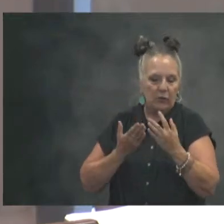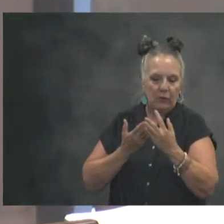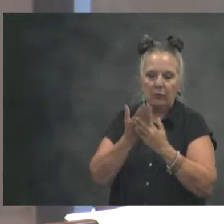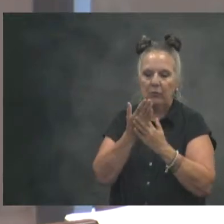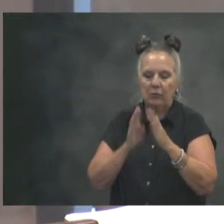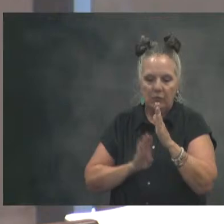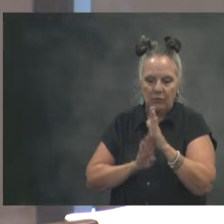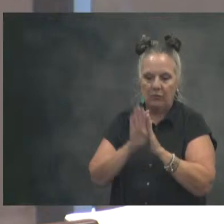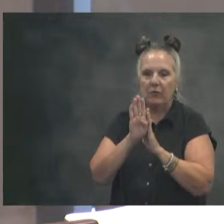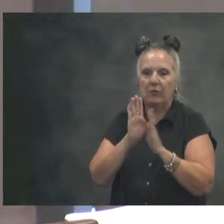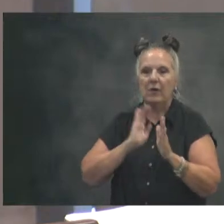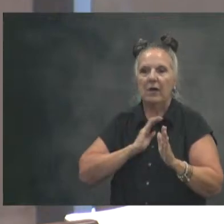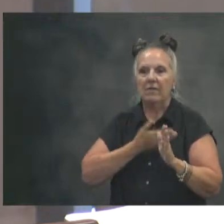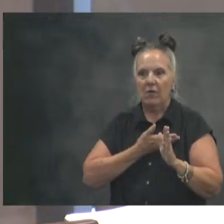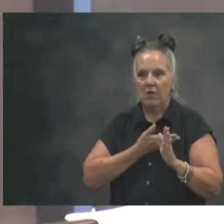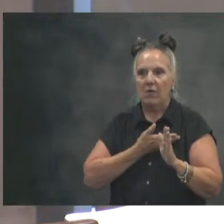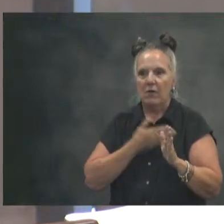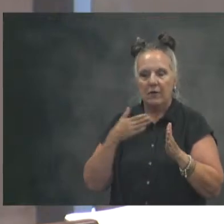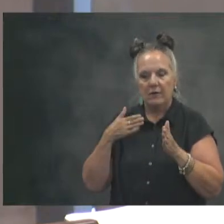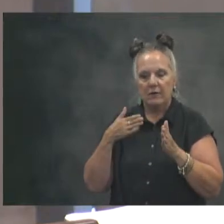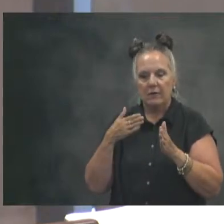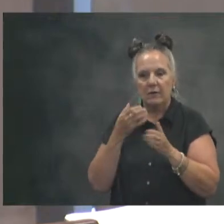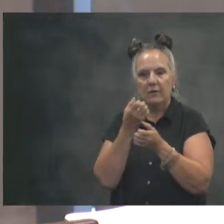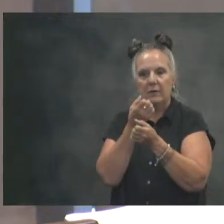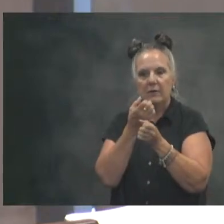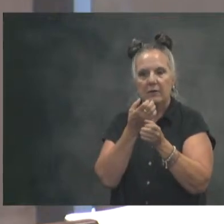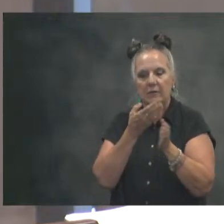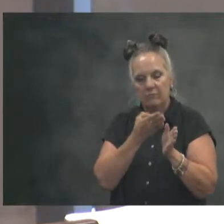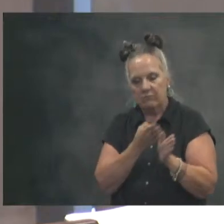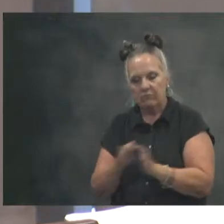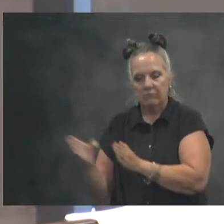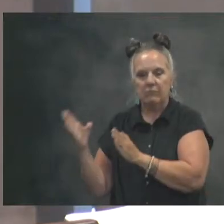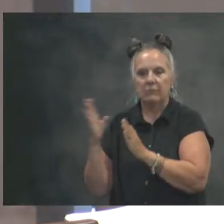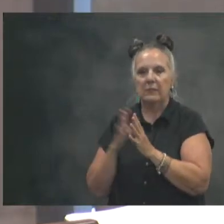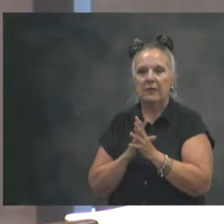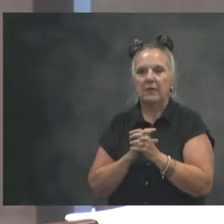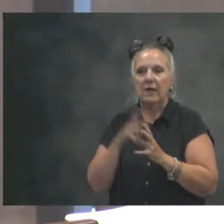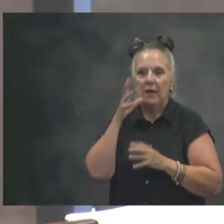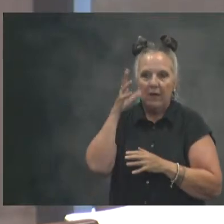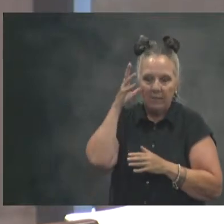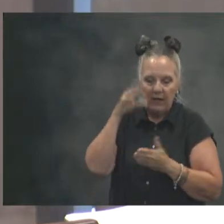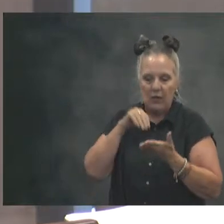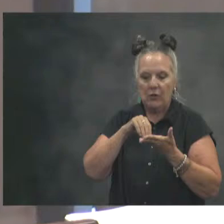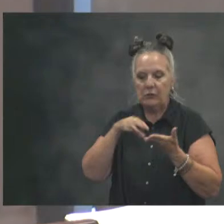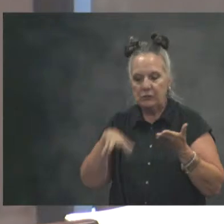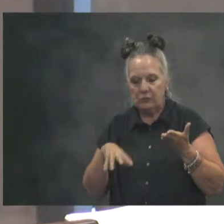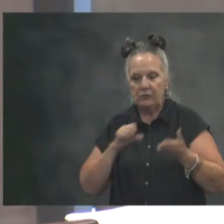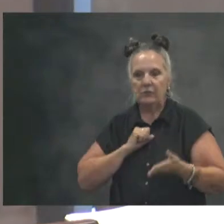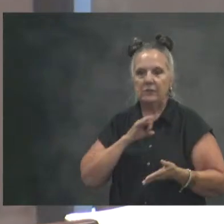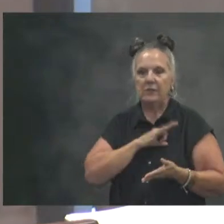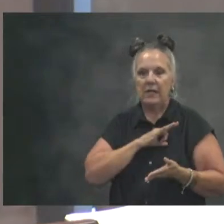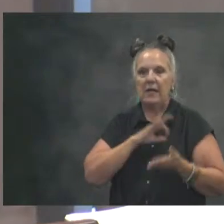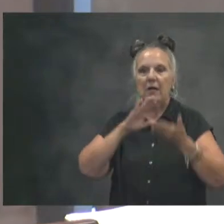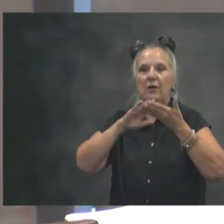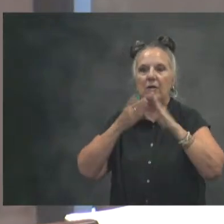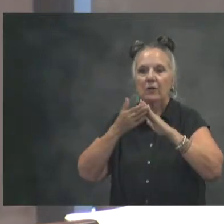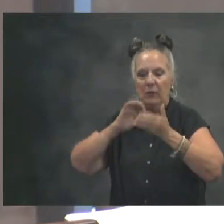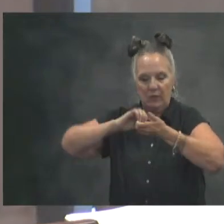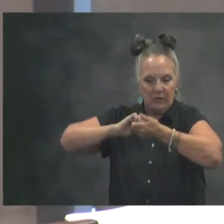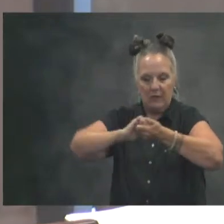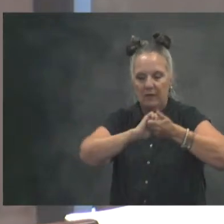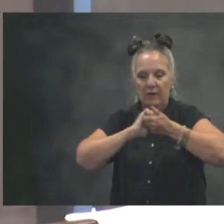of our strategic plan. These parents, students, staff, and community partners have